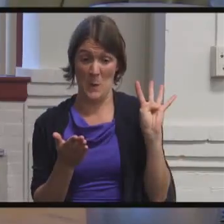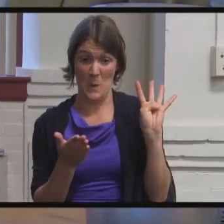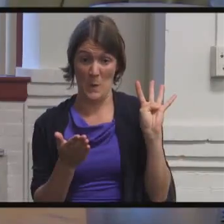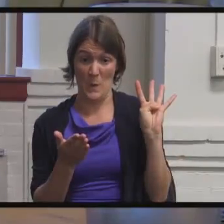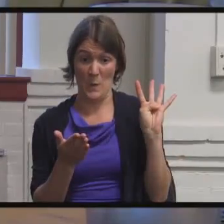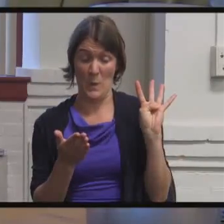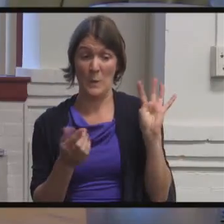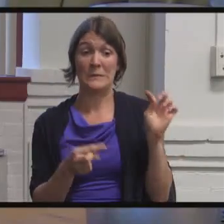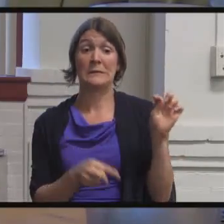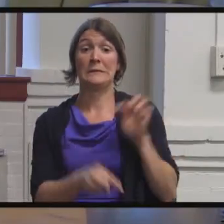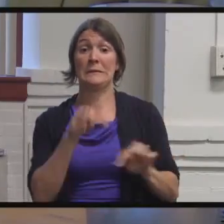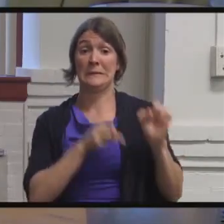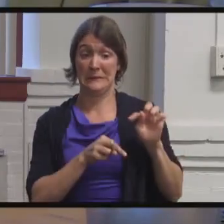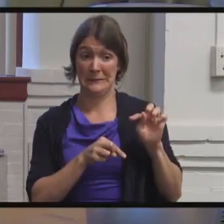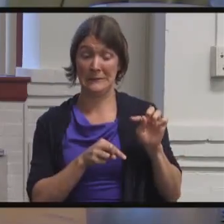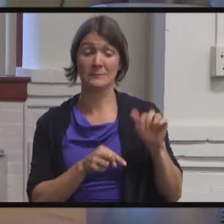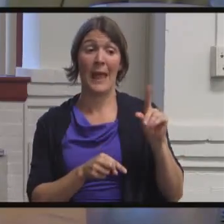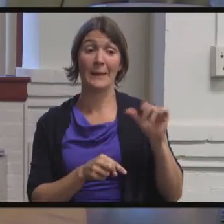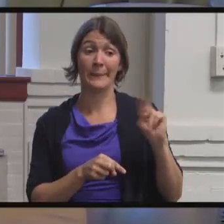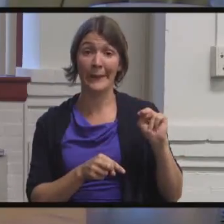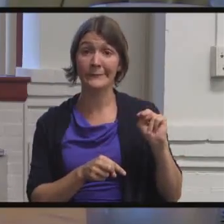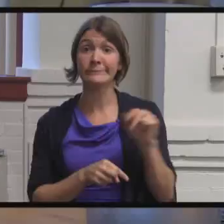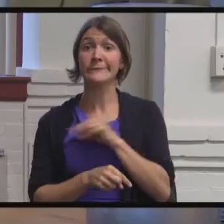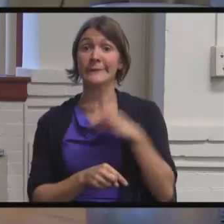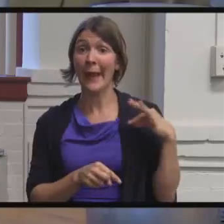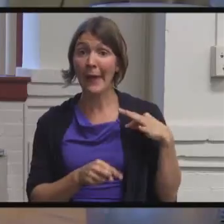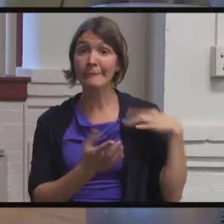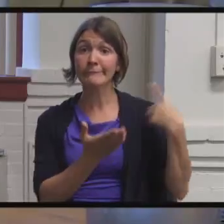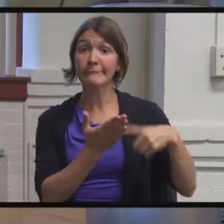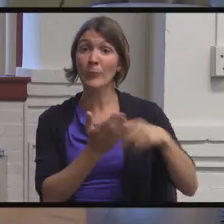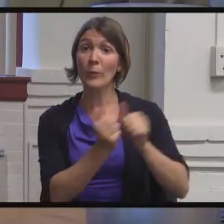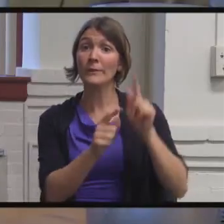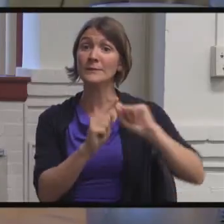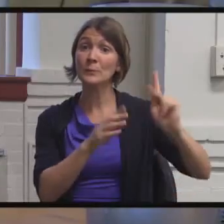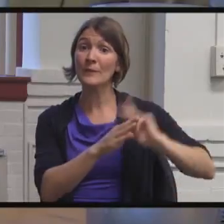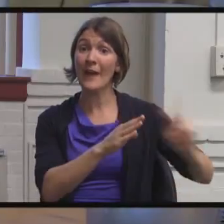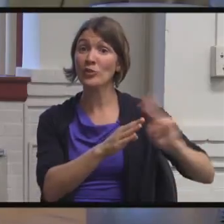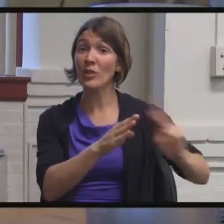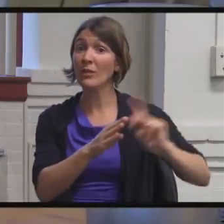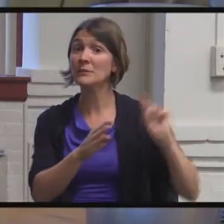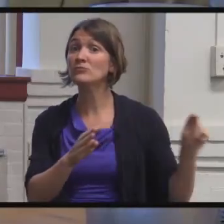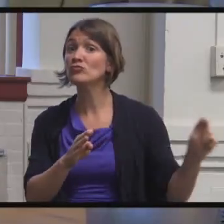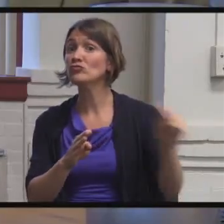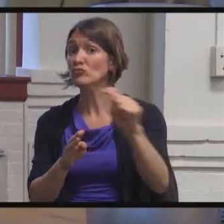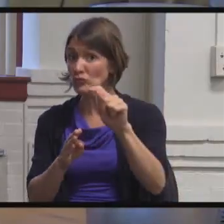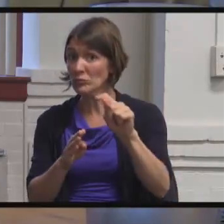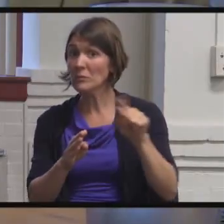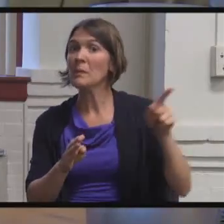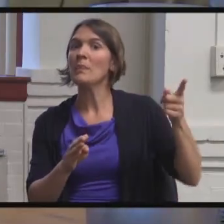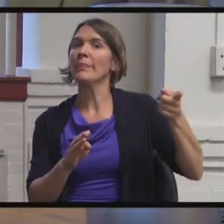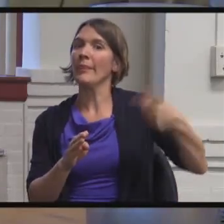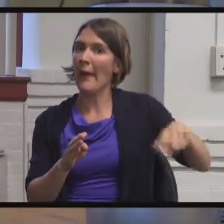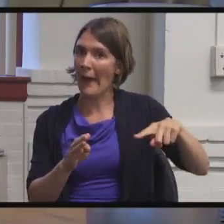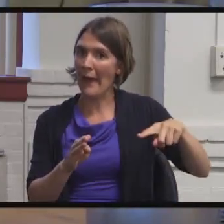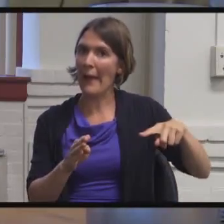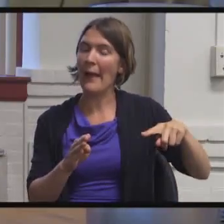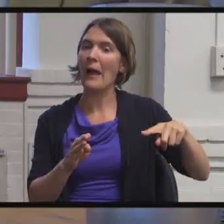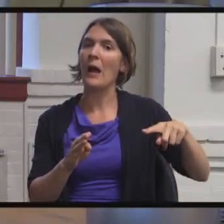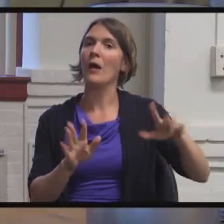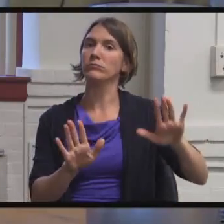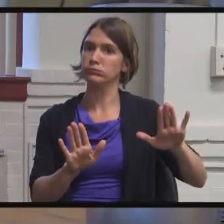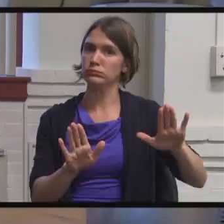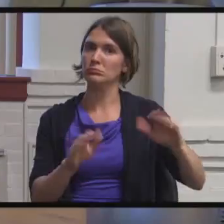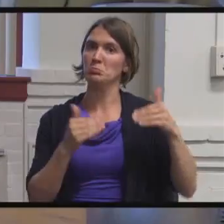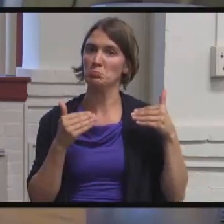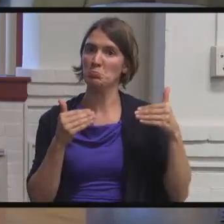administration, in consultation with various professionals, has been working to continue